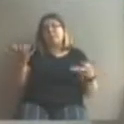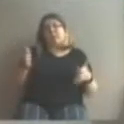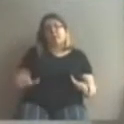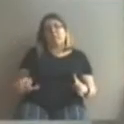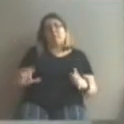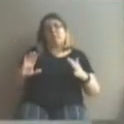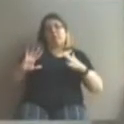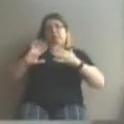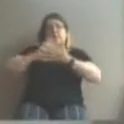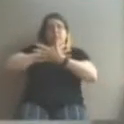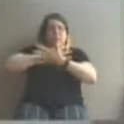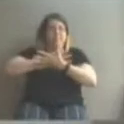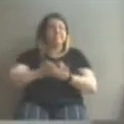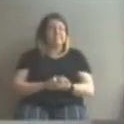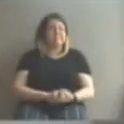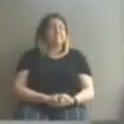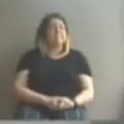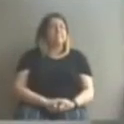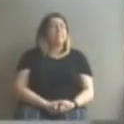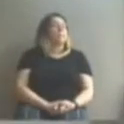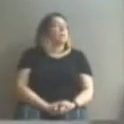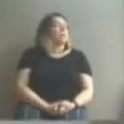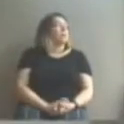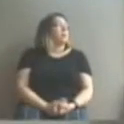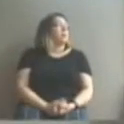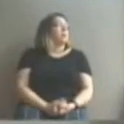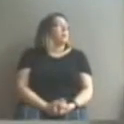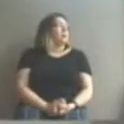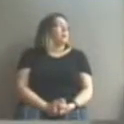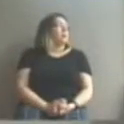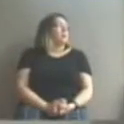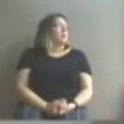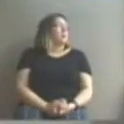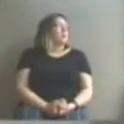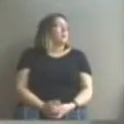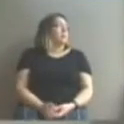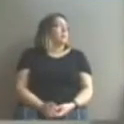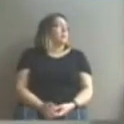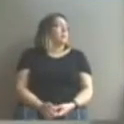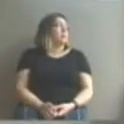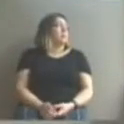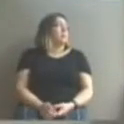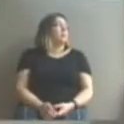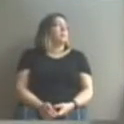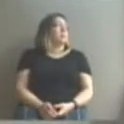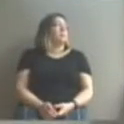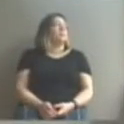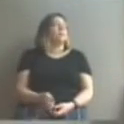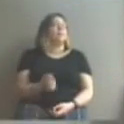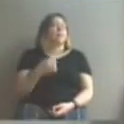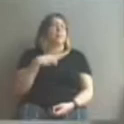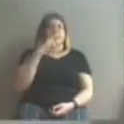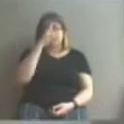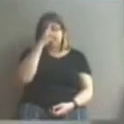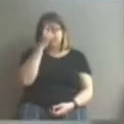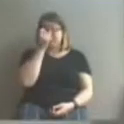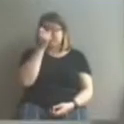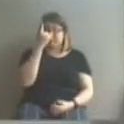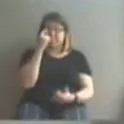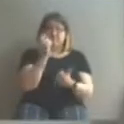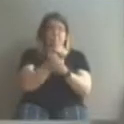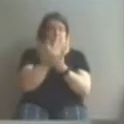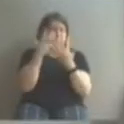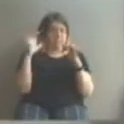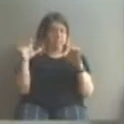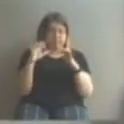conflated. So that being said, you know, I think that I understand everything that's been